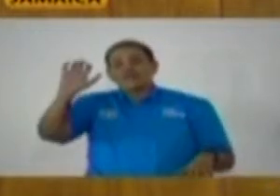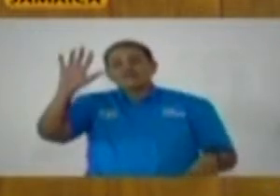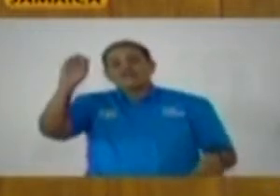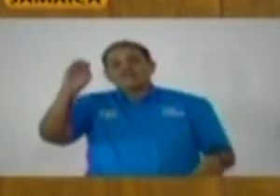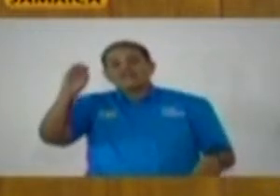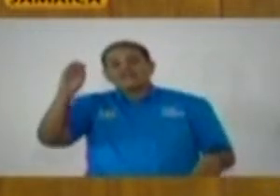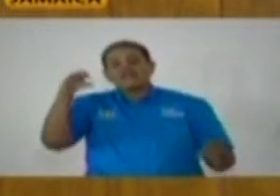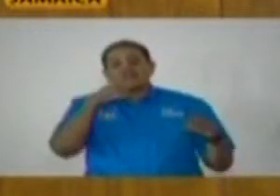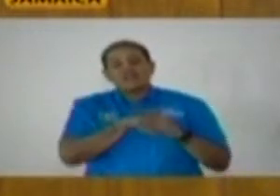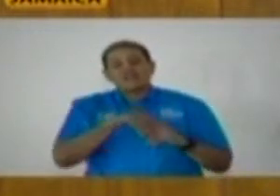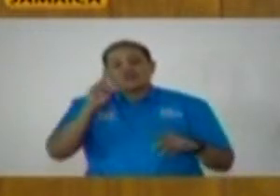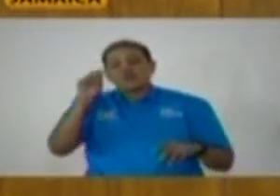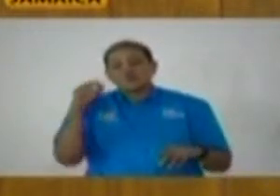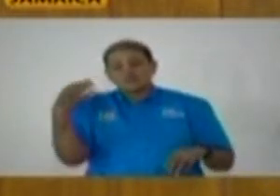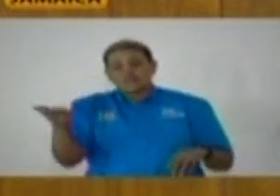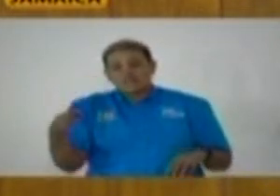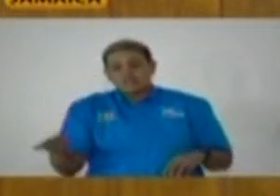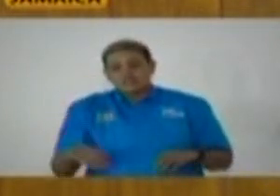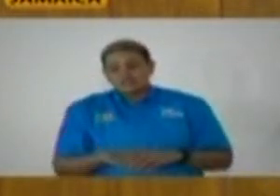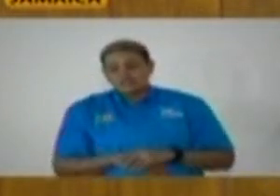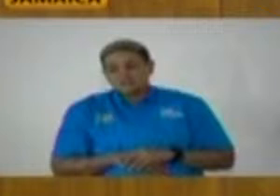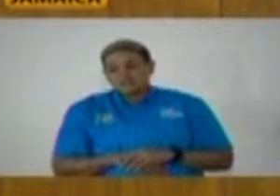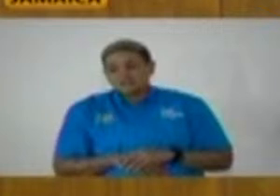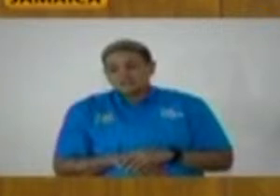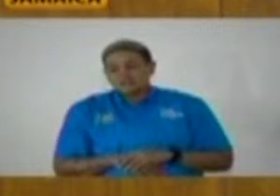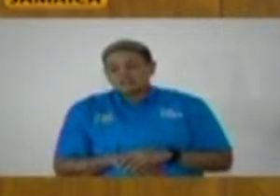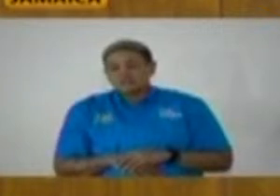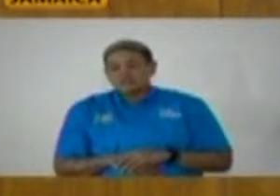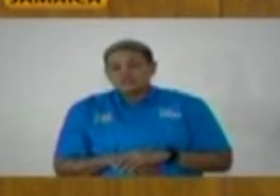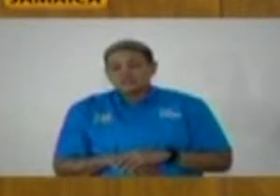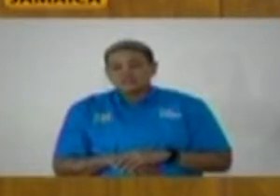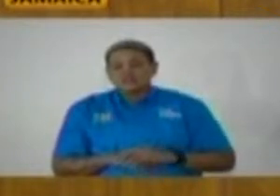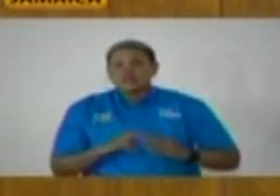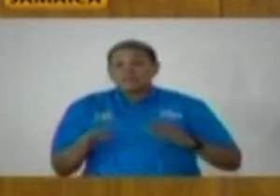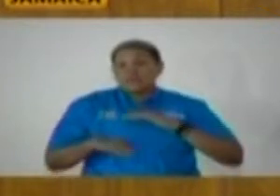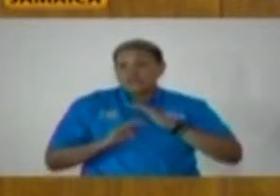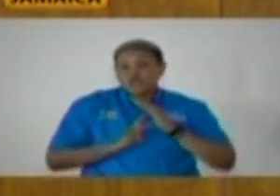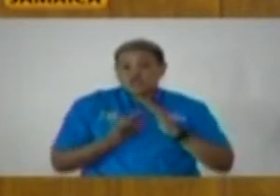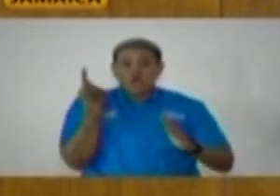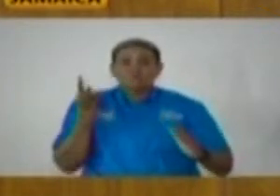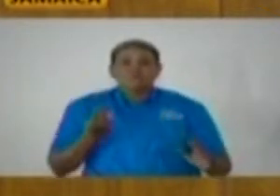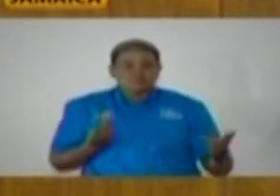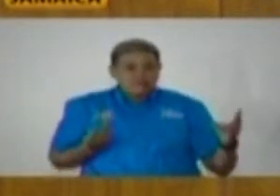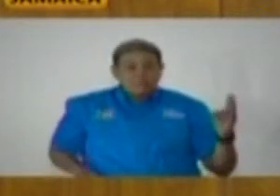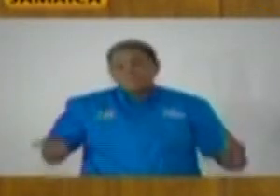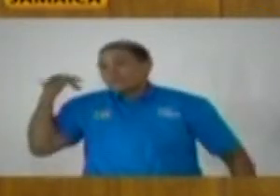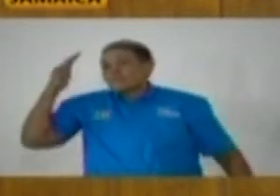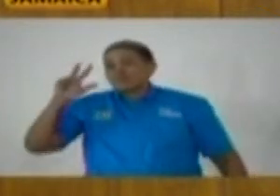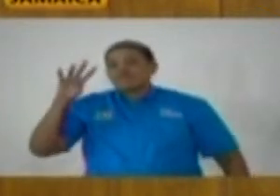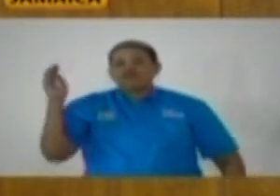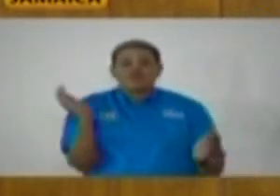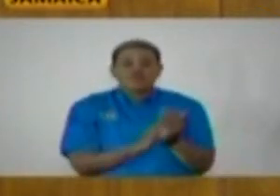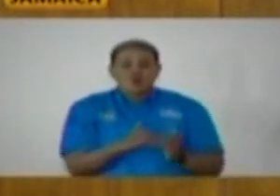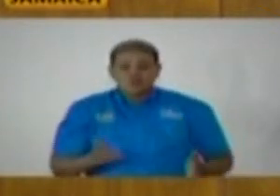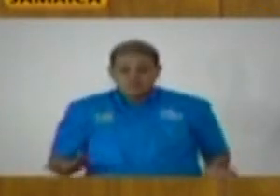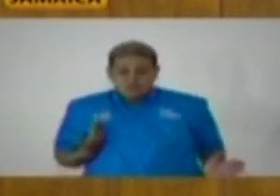34,550 in 2019. Double it. They basically doubled it. So let me